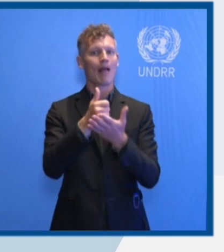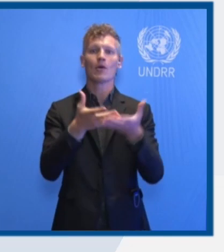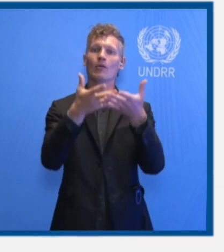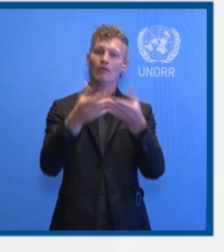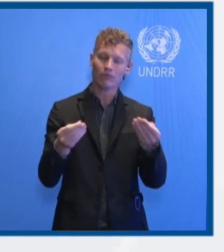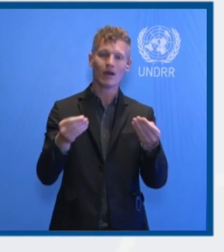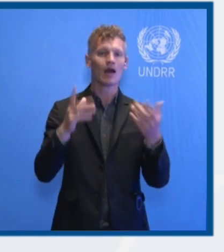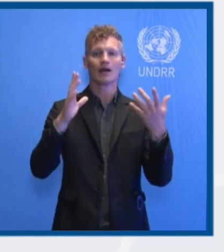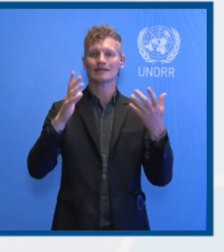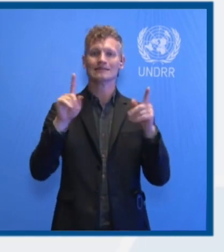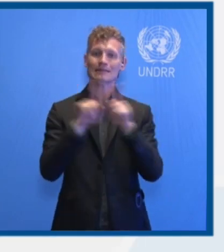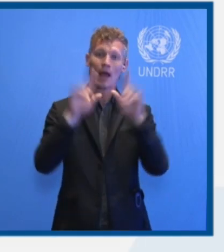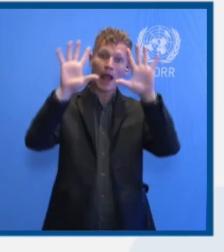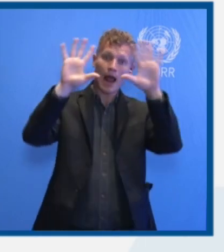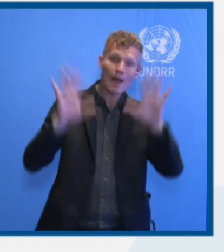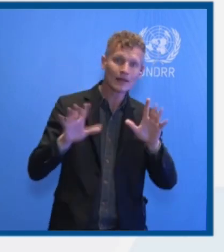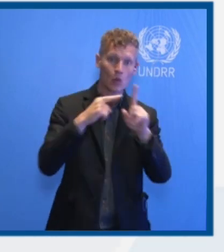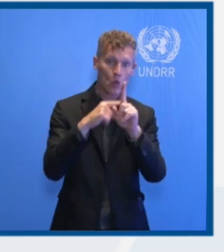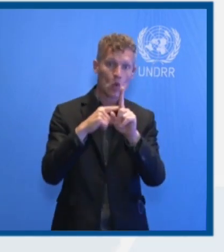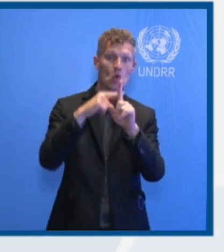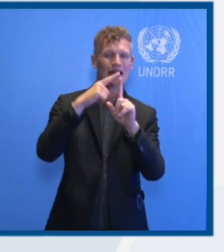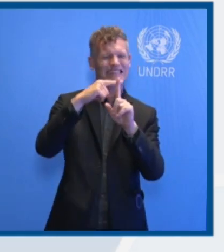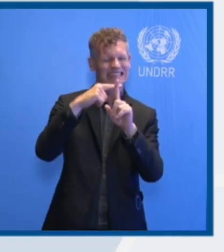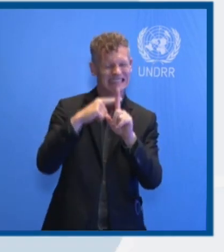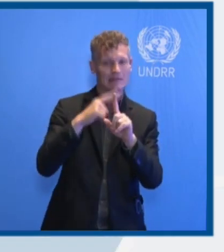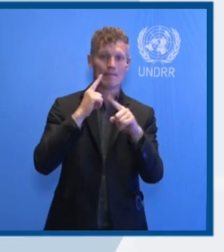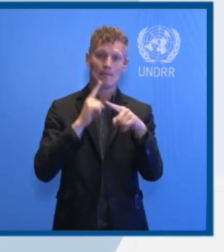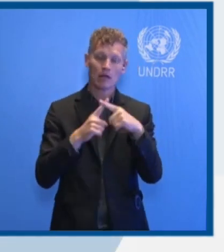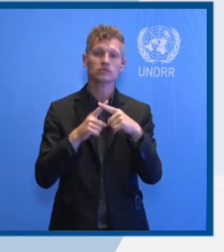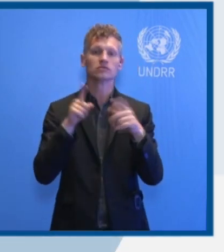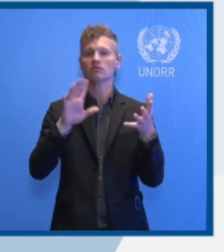a systematic approach. At this point, I just want to